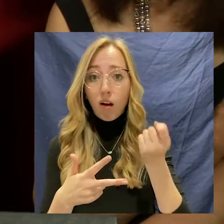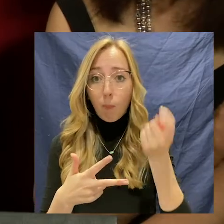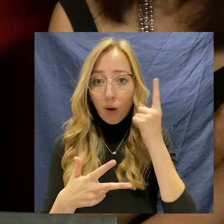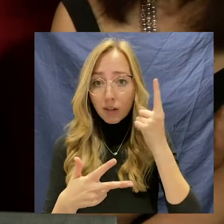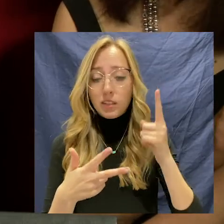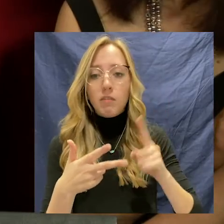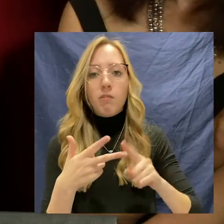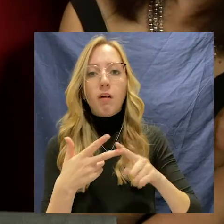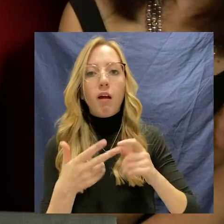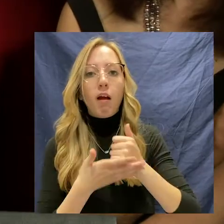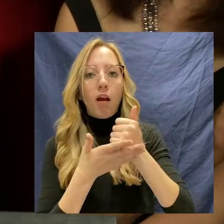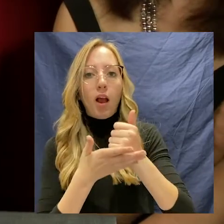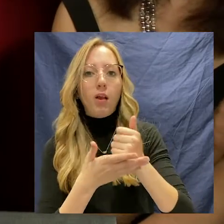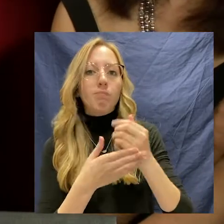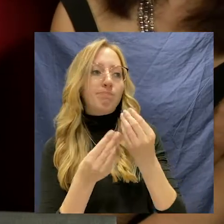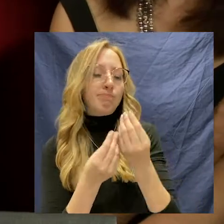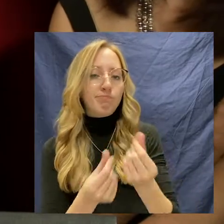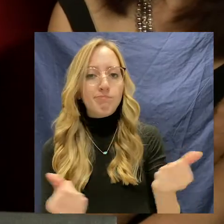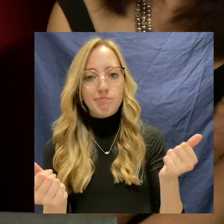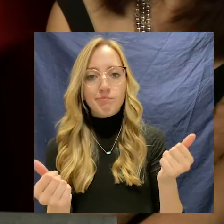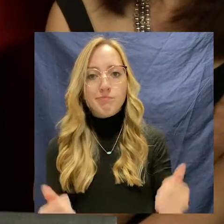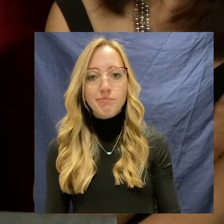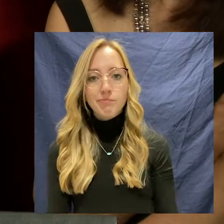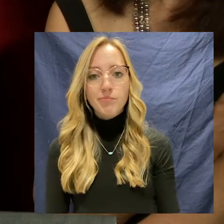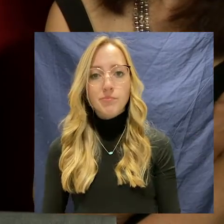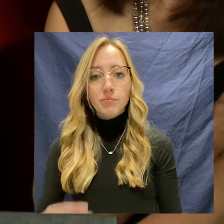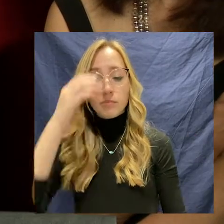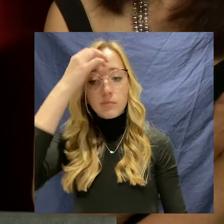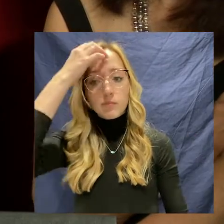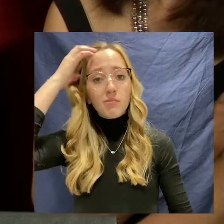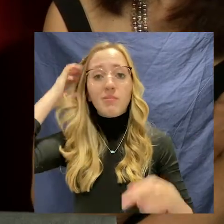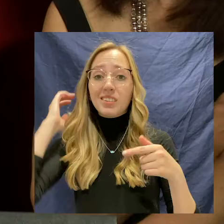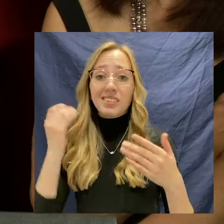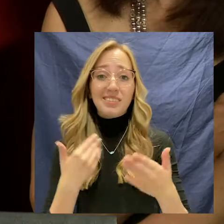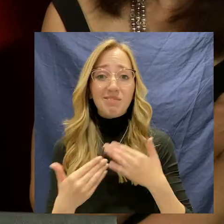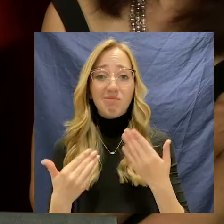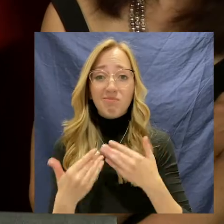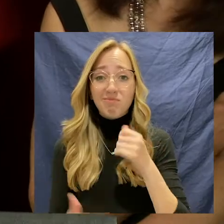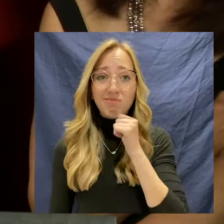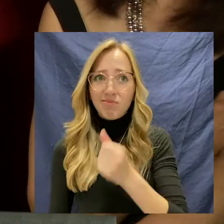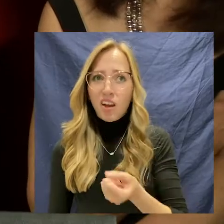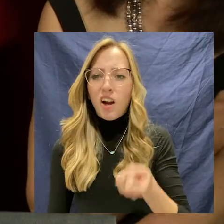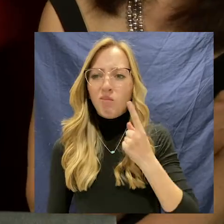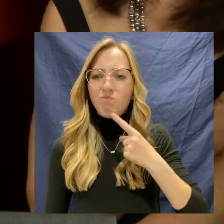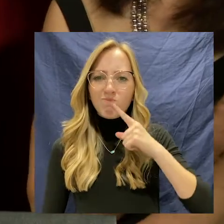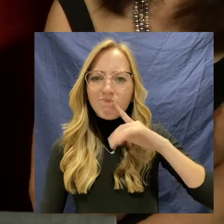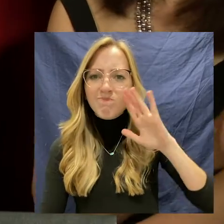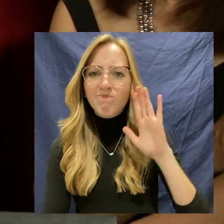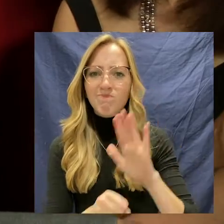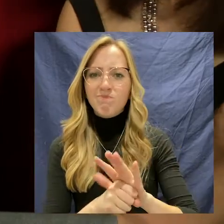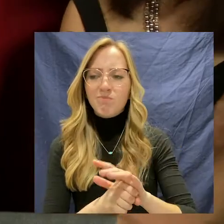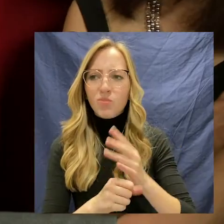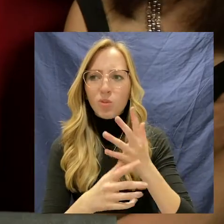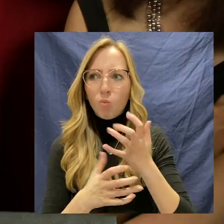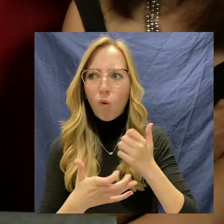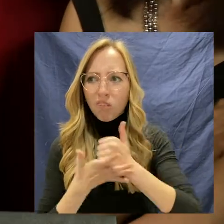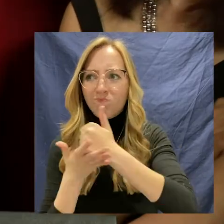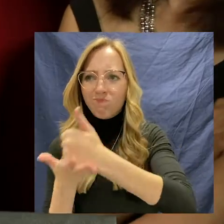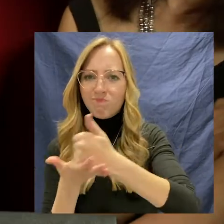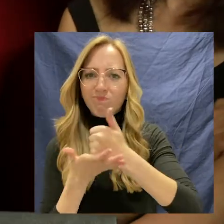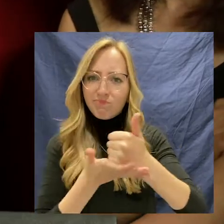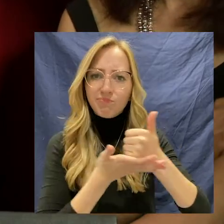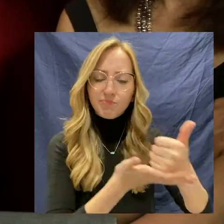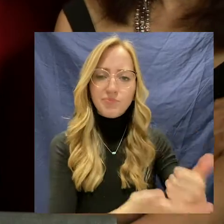necessary. This is not easy work, but we're committed to it. The pandemic also created tremendous